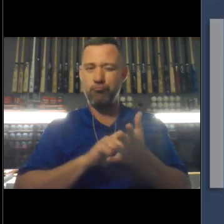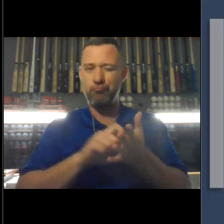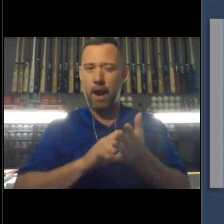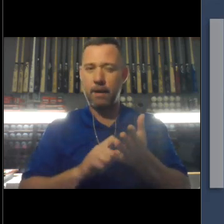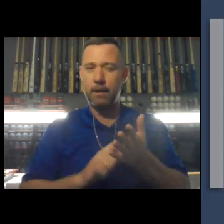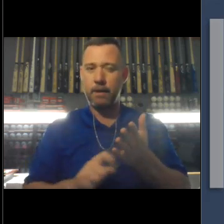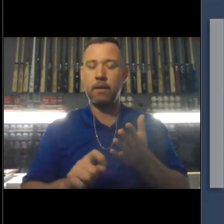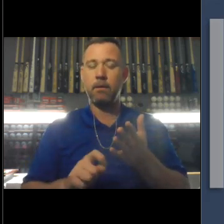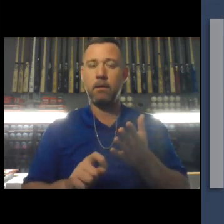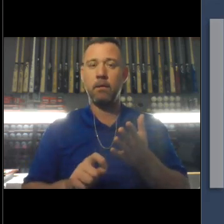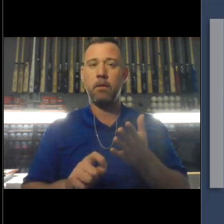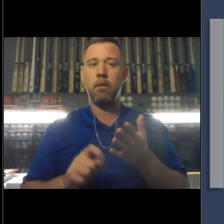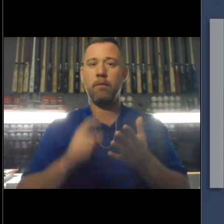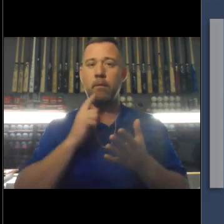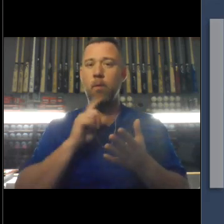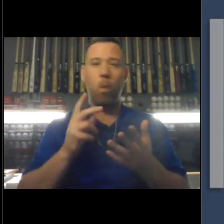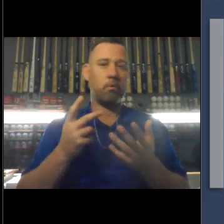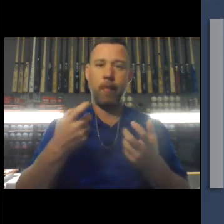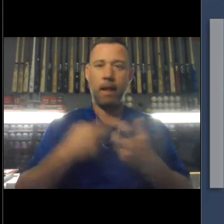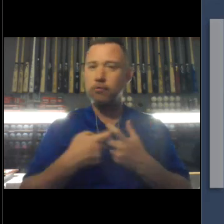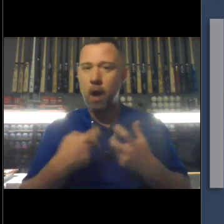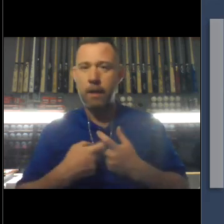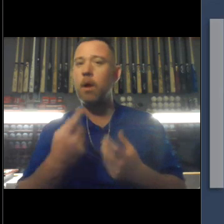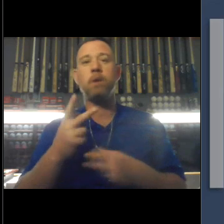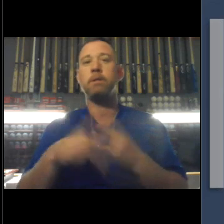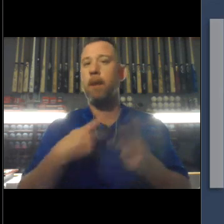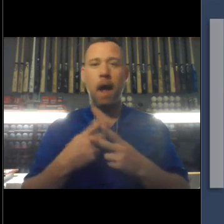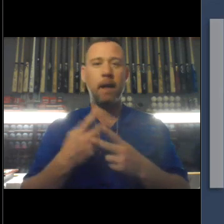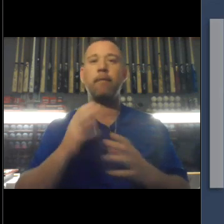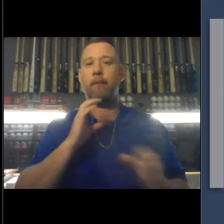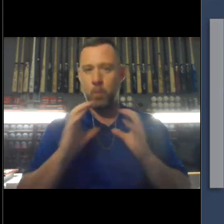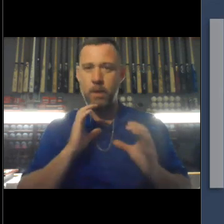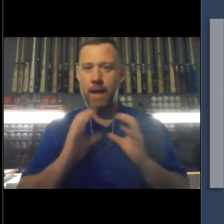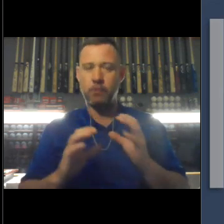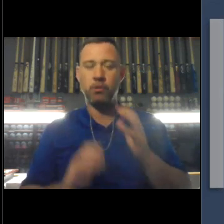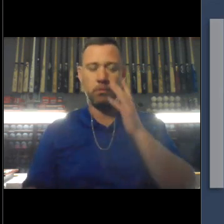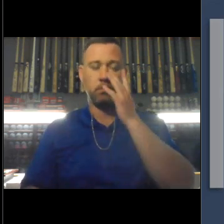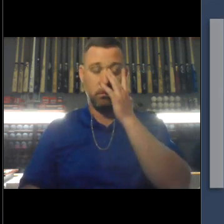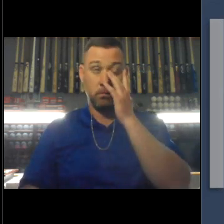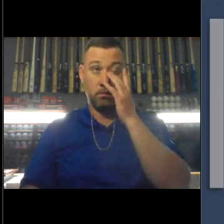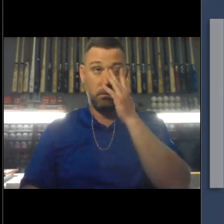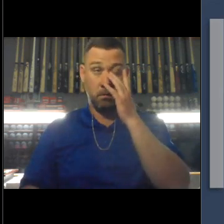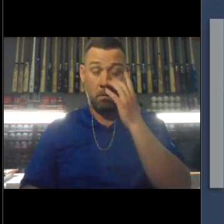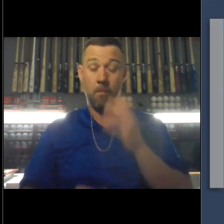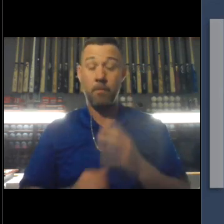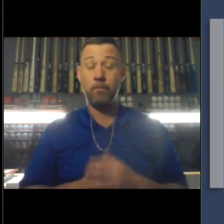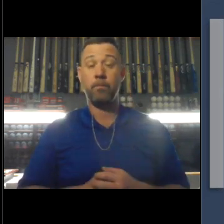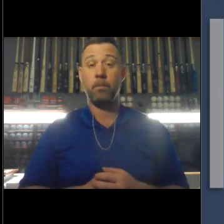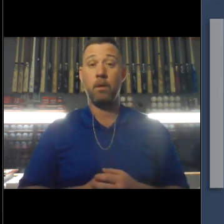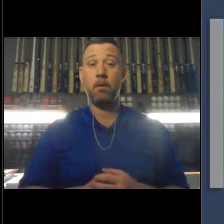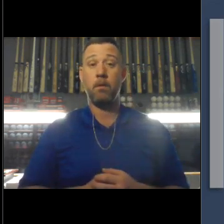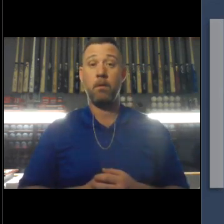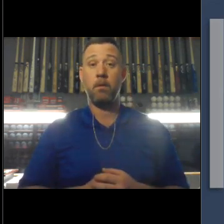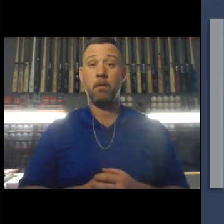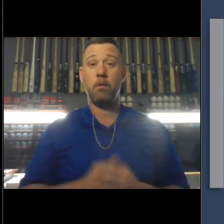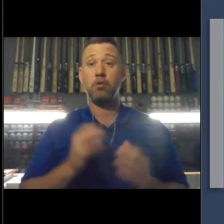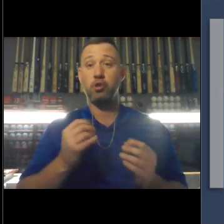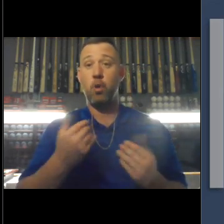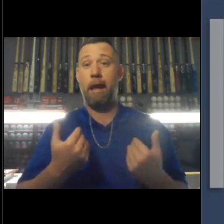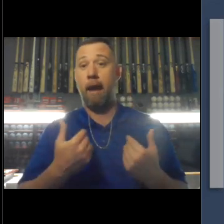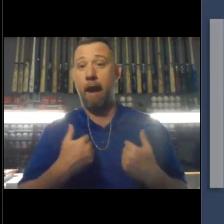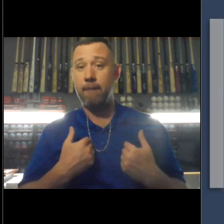or electronically or some form of communication so that we have